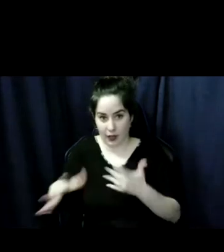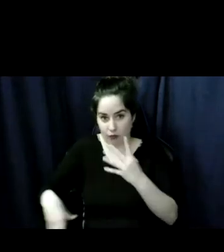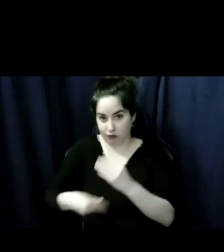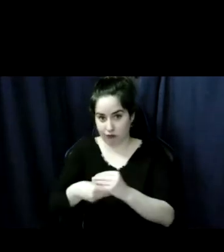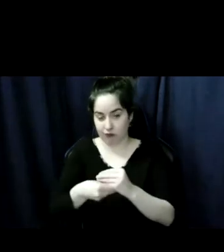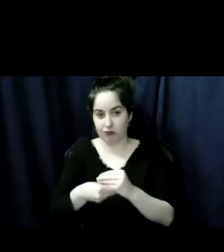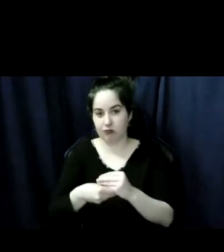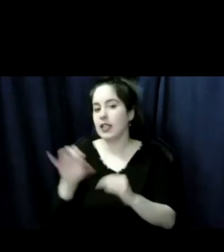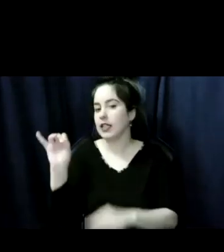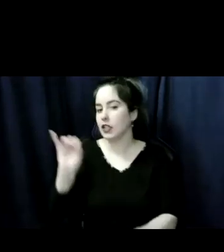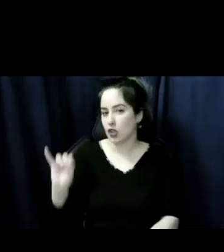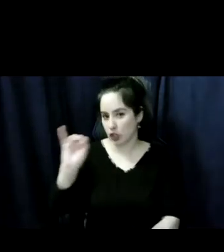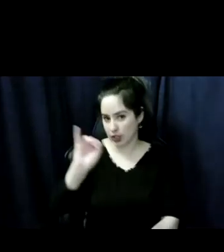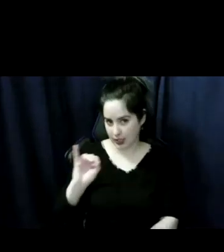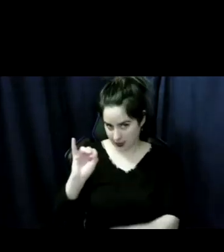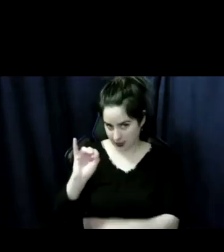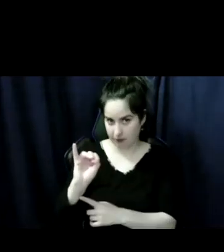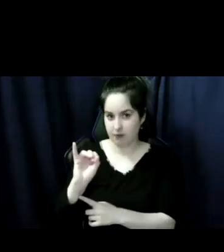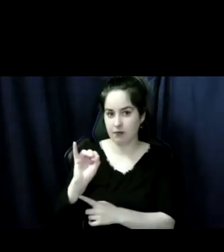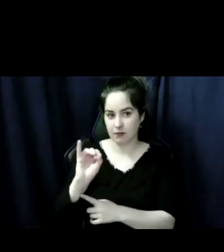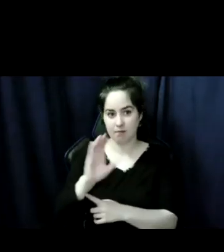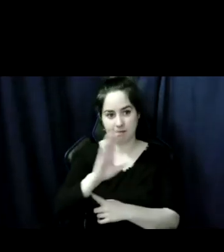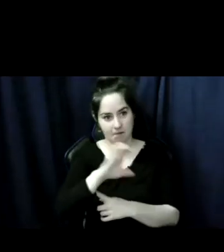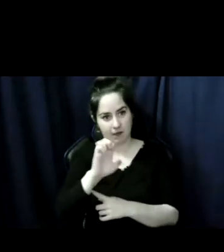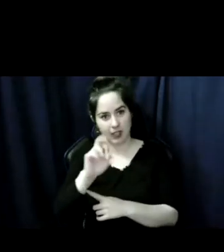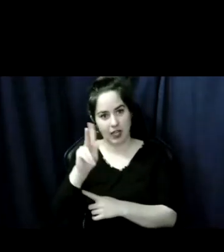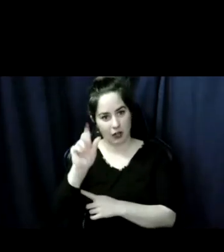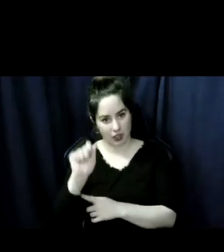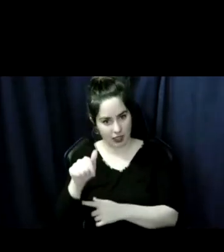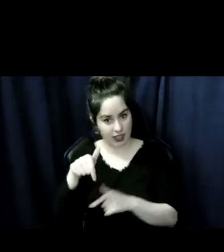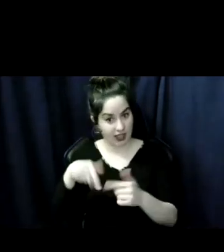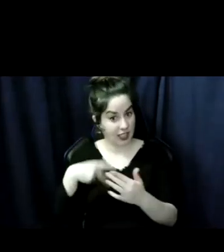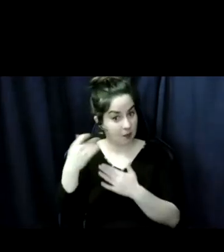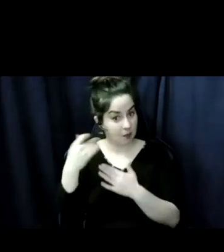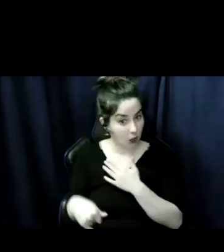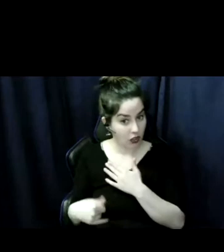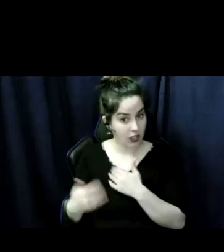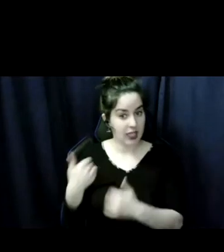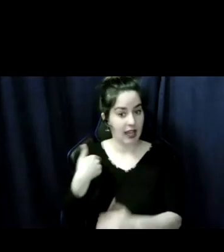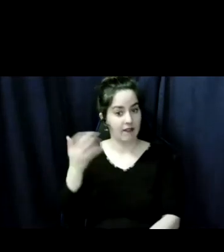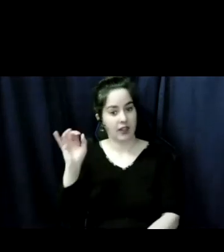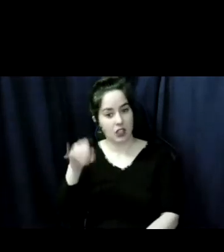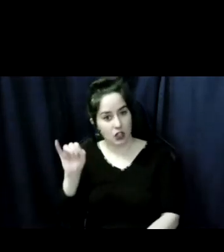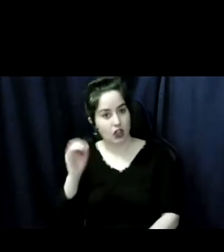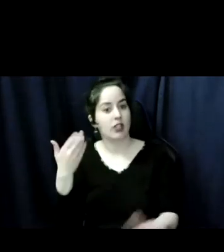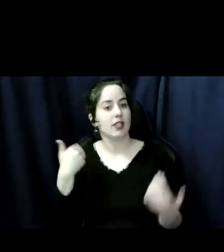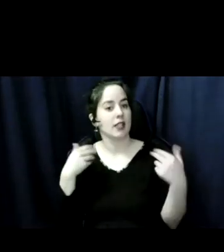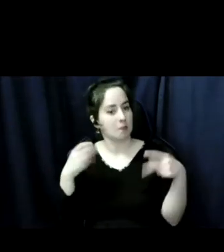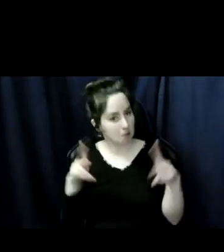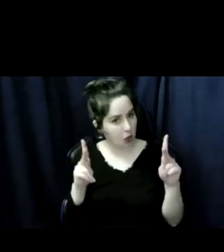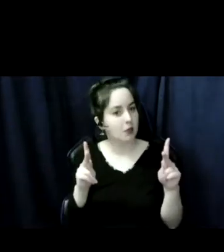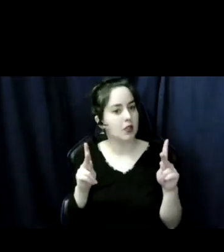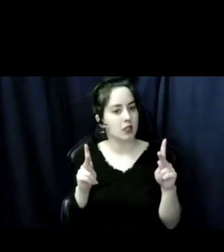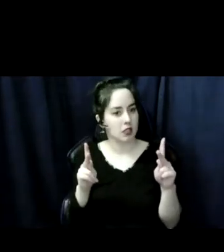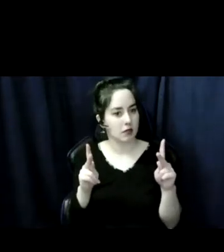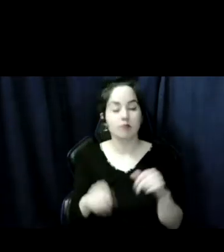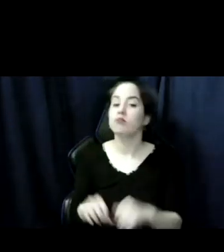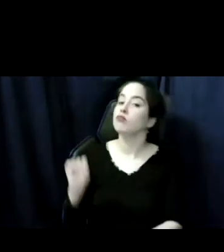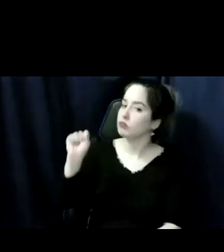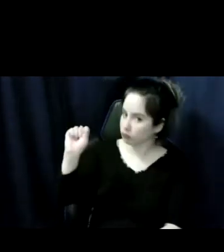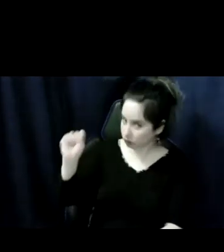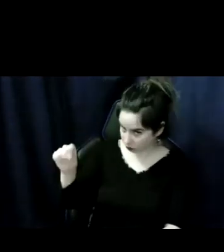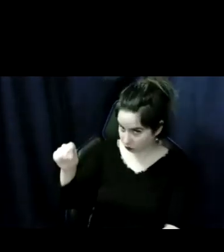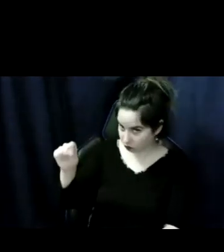insurance, Erica, these projects and the insurance and the permits. Yeah, so all of